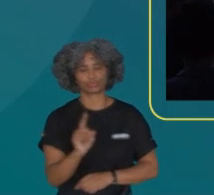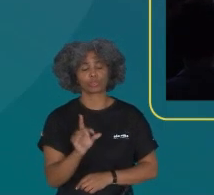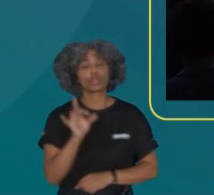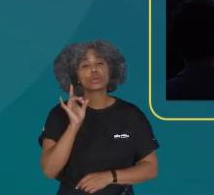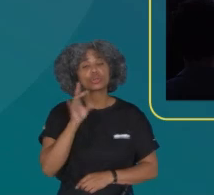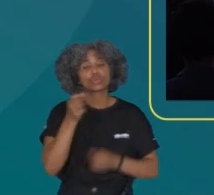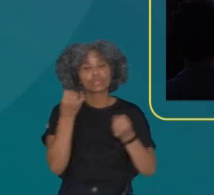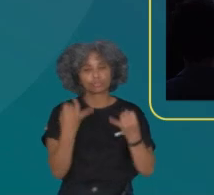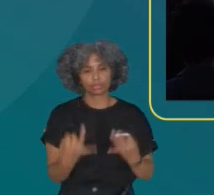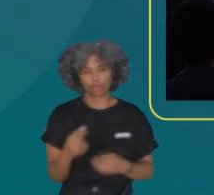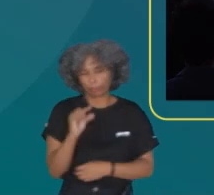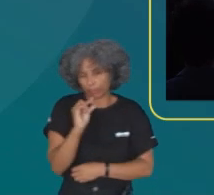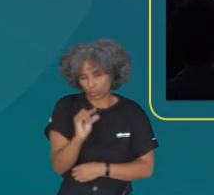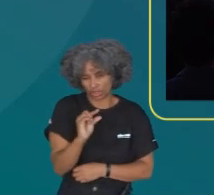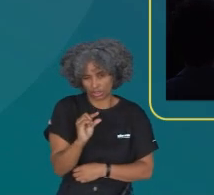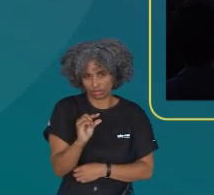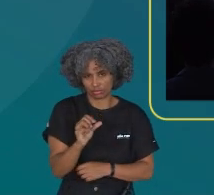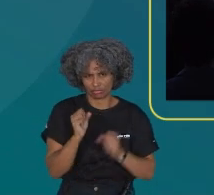Can we have another round?